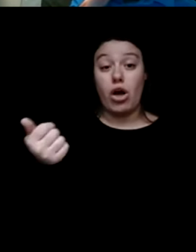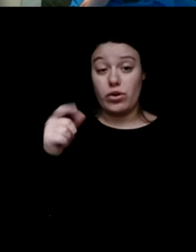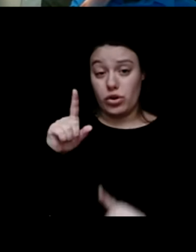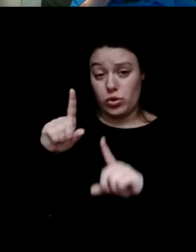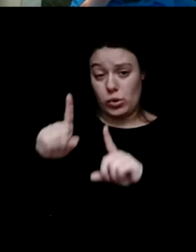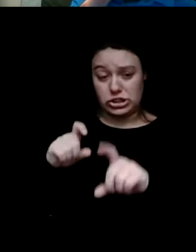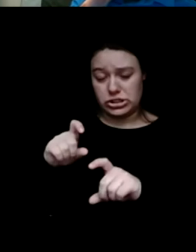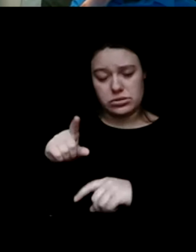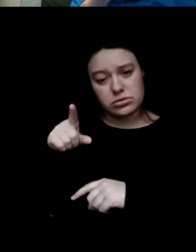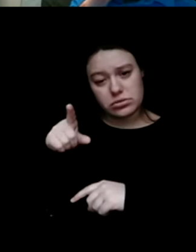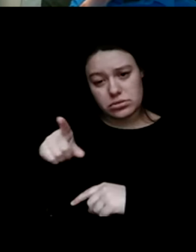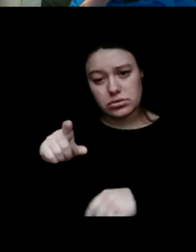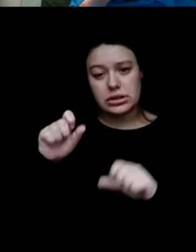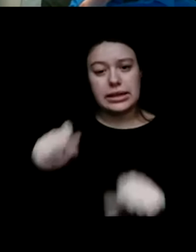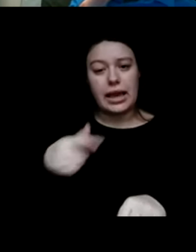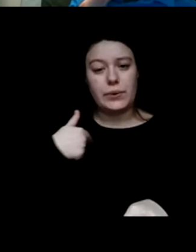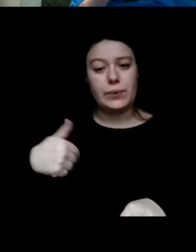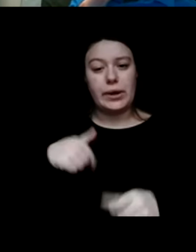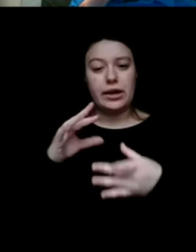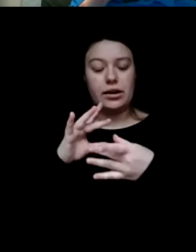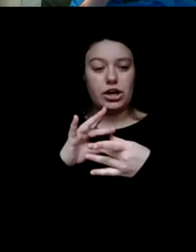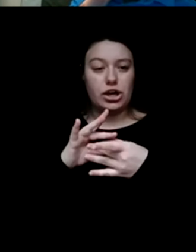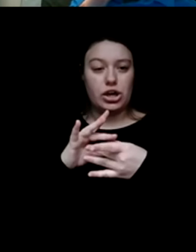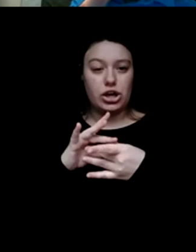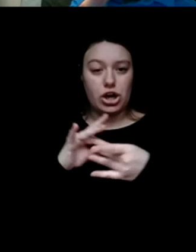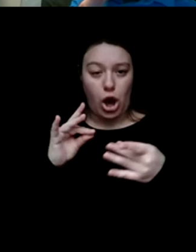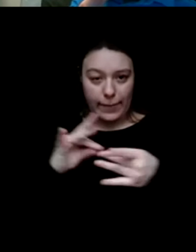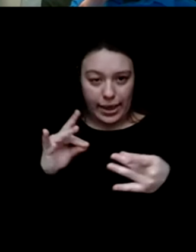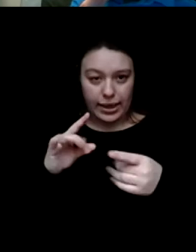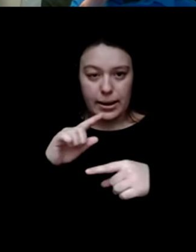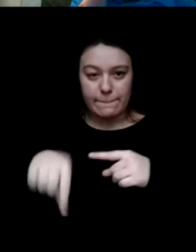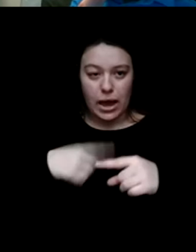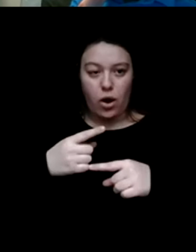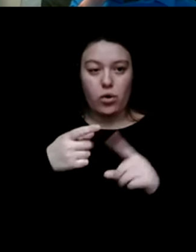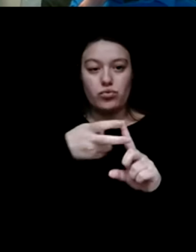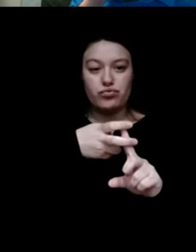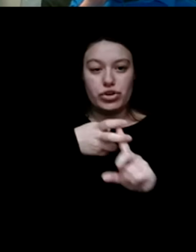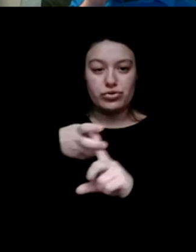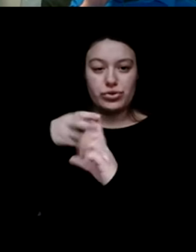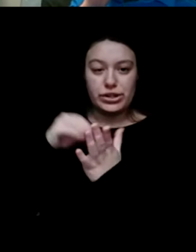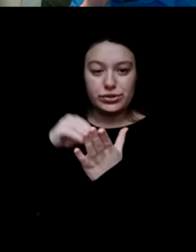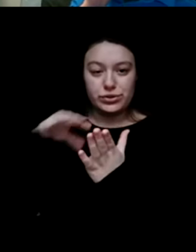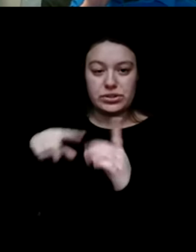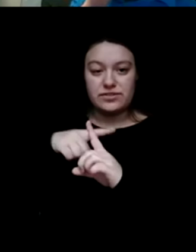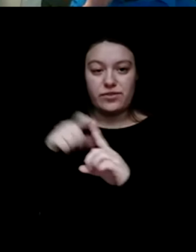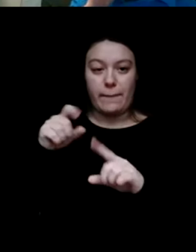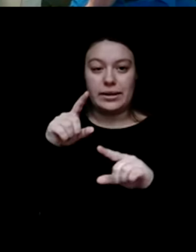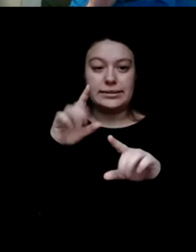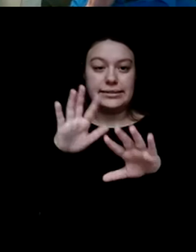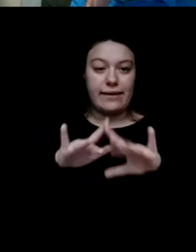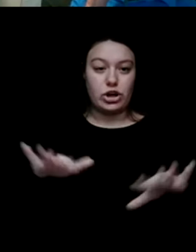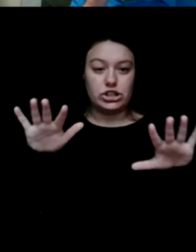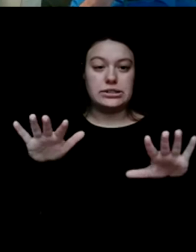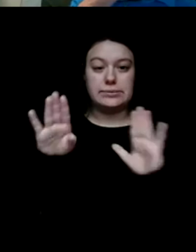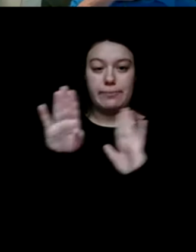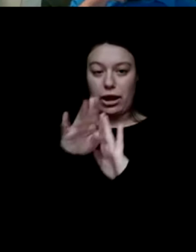some of the best practices to recruit students from diverse backgrounds to research? This is a great question, and has been something that Eric and I have